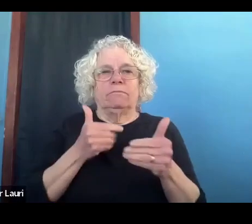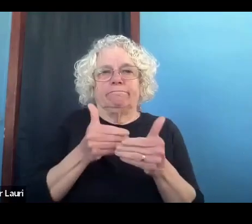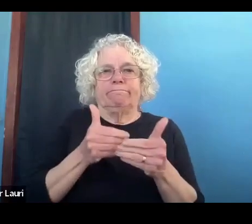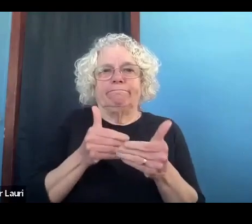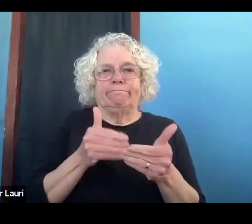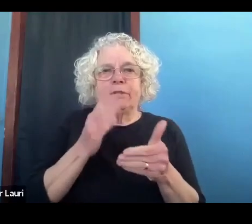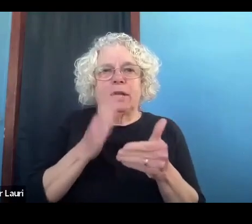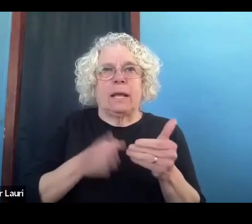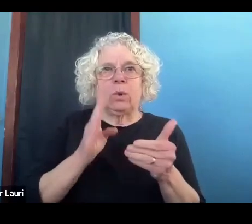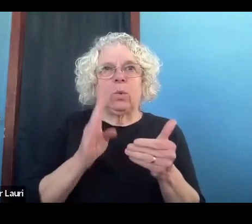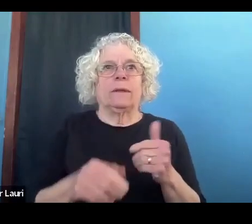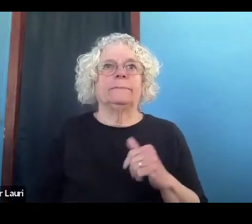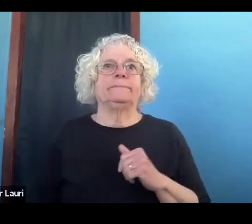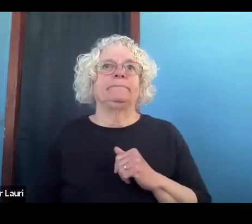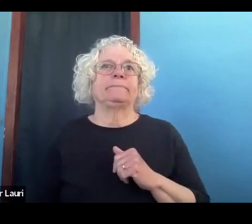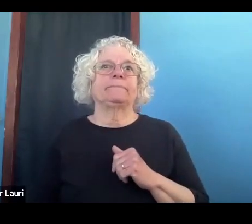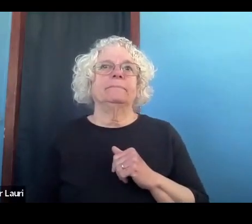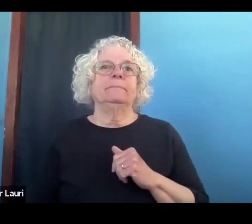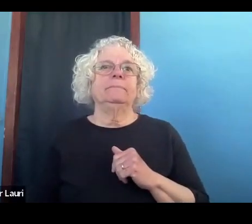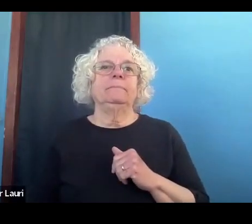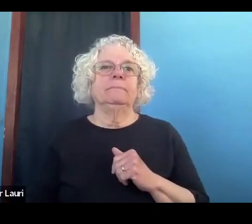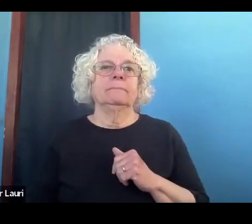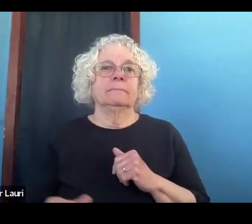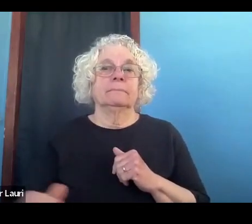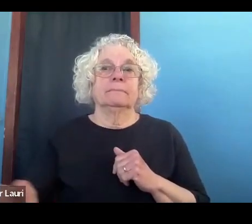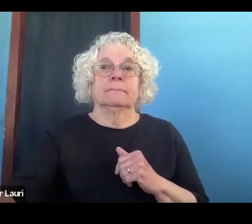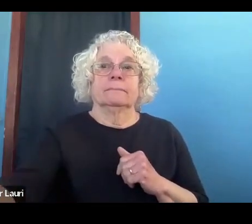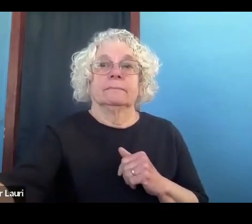health, and long-term care.